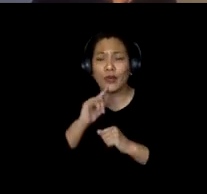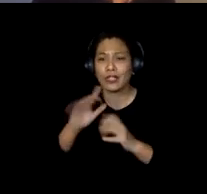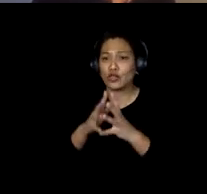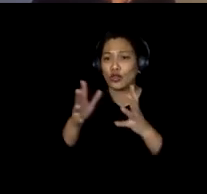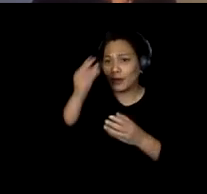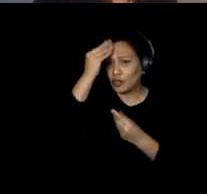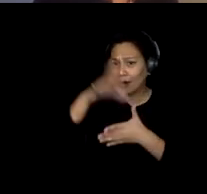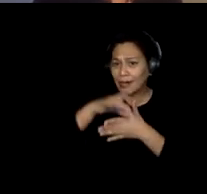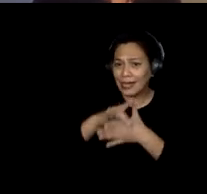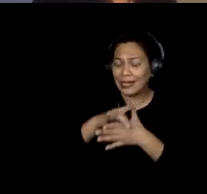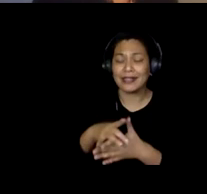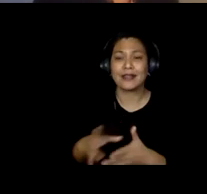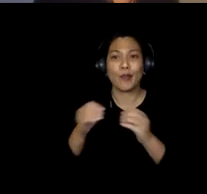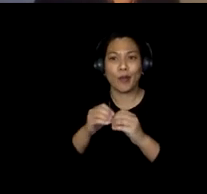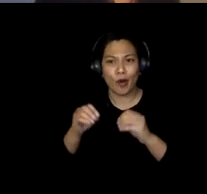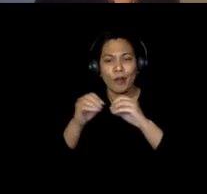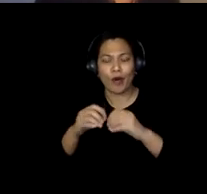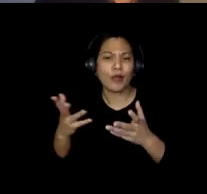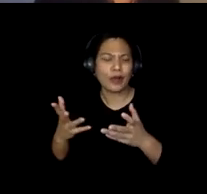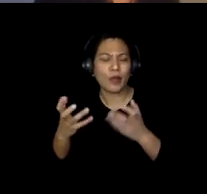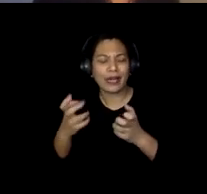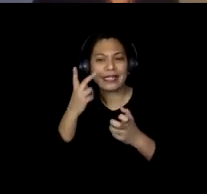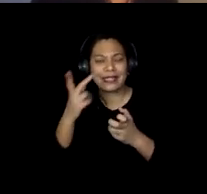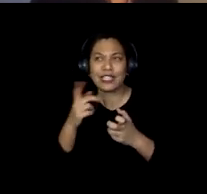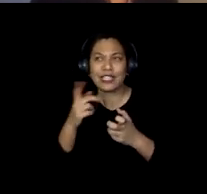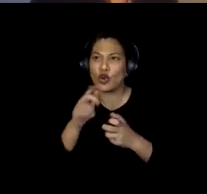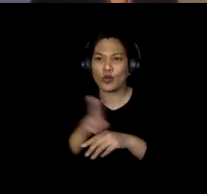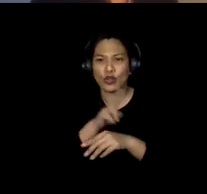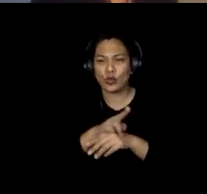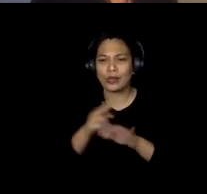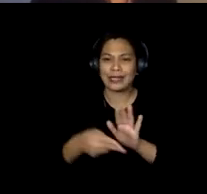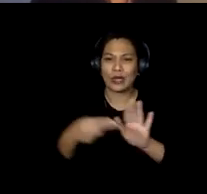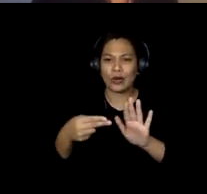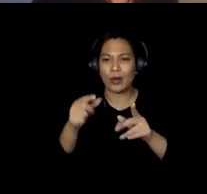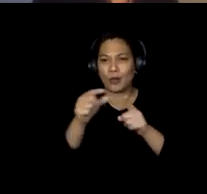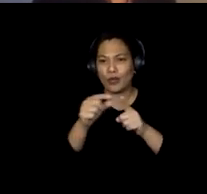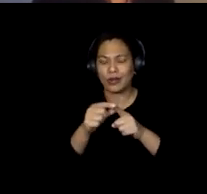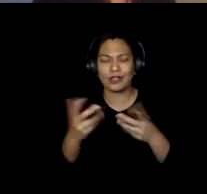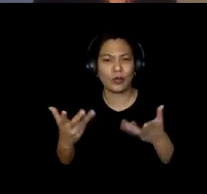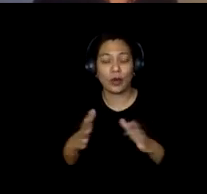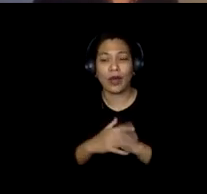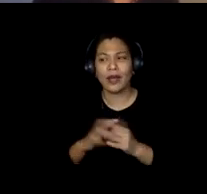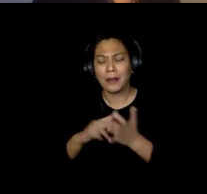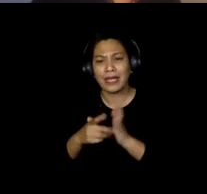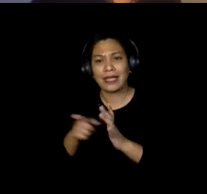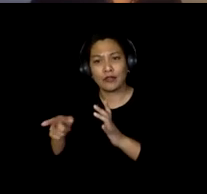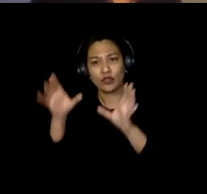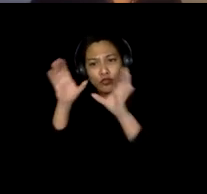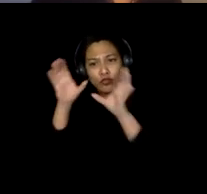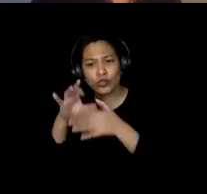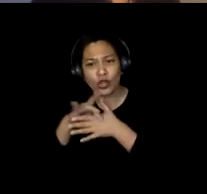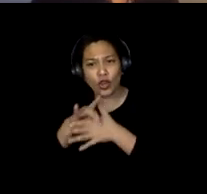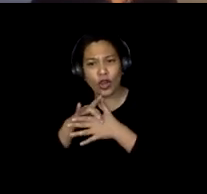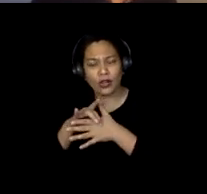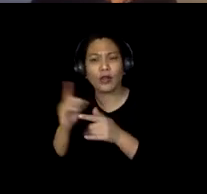like to see Canadian broadcasters that don't use keyword stereotypes and that we can search their content